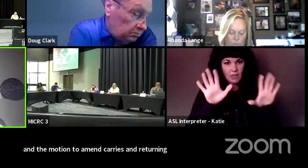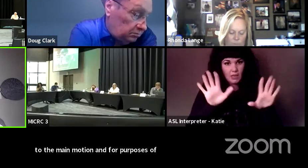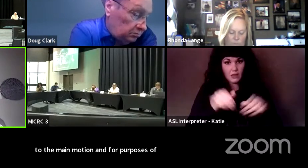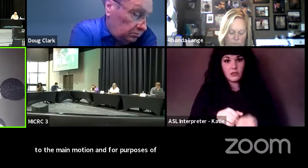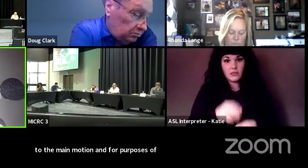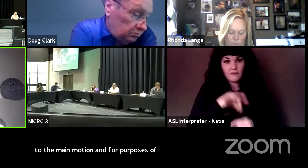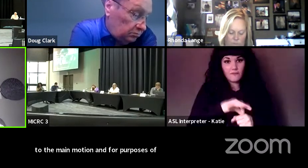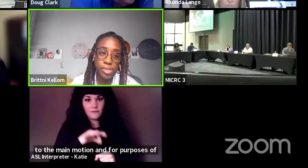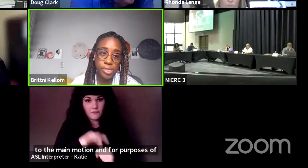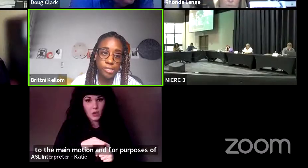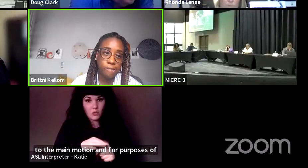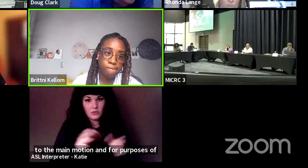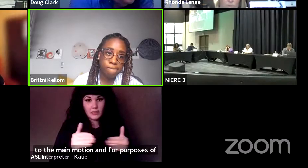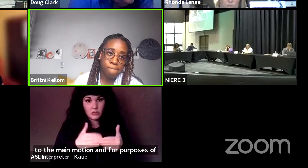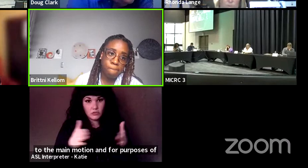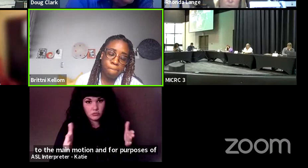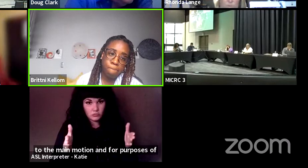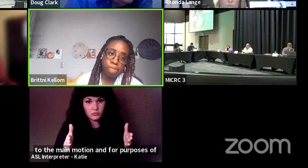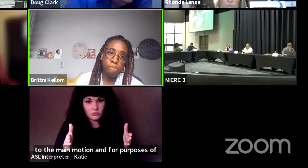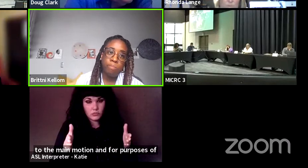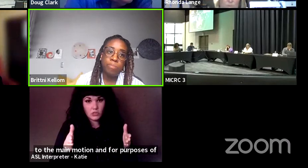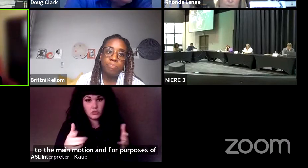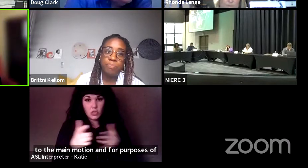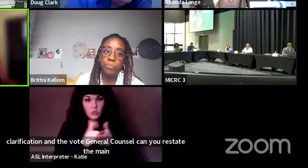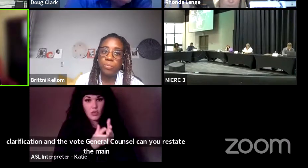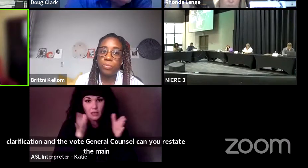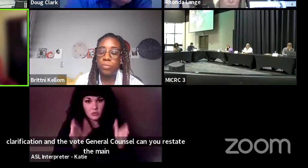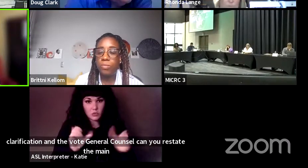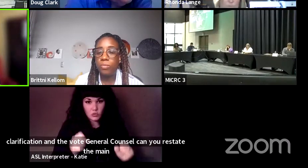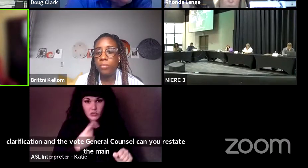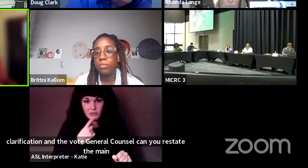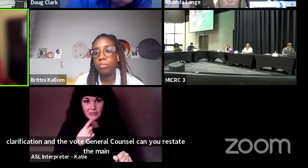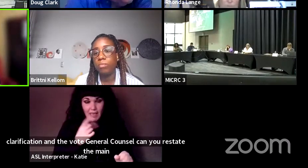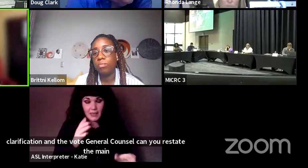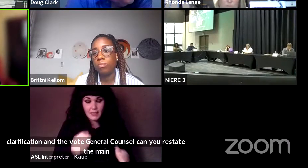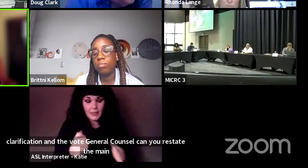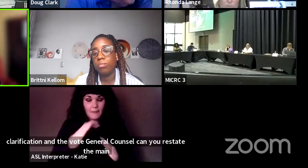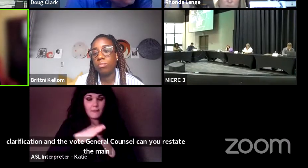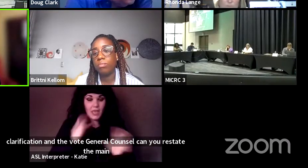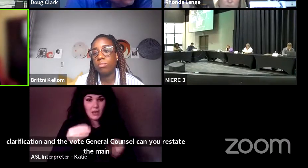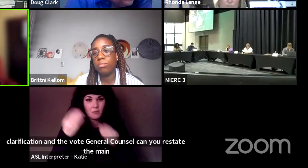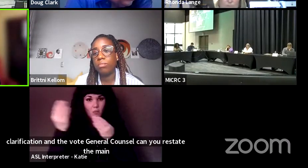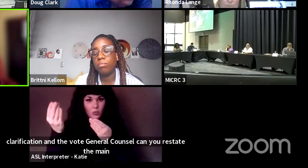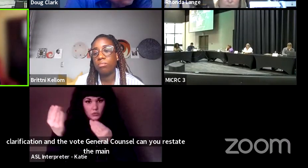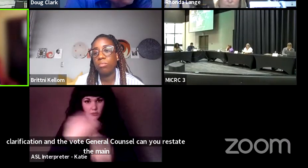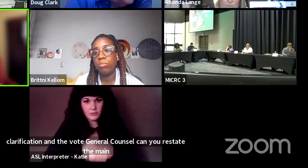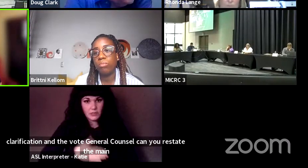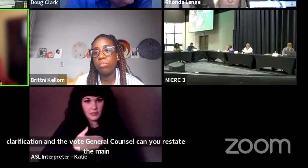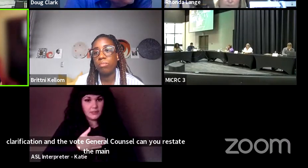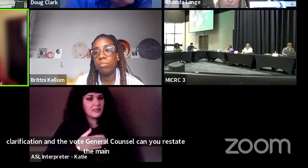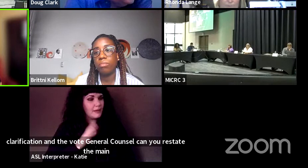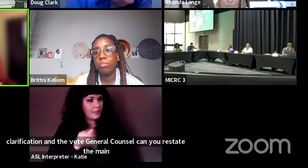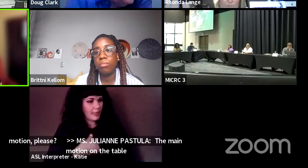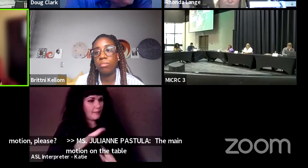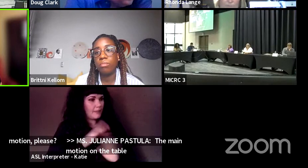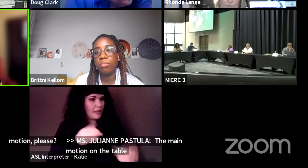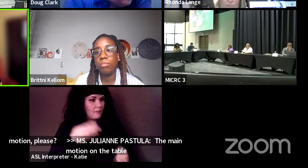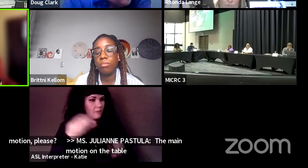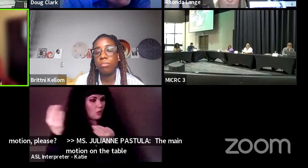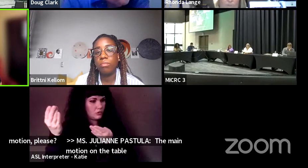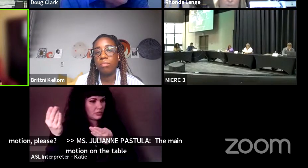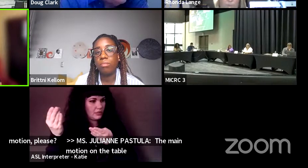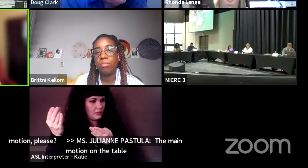you restate the main motion, please? The main motion on the table would be a motion